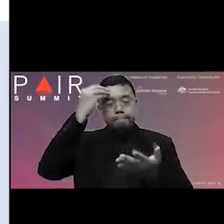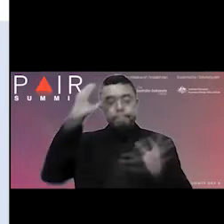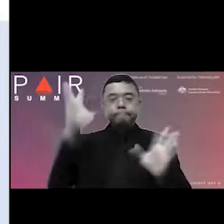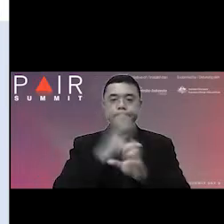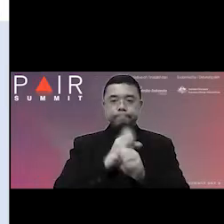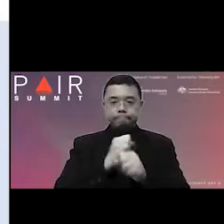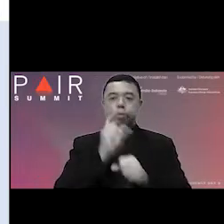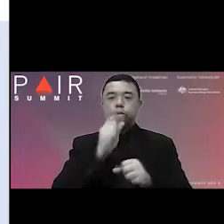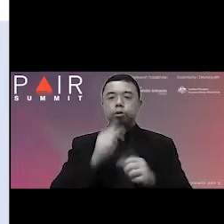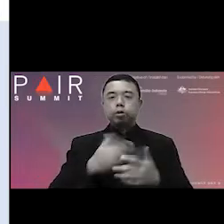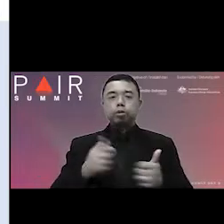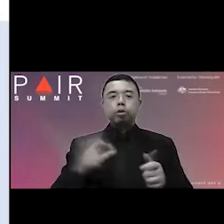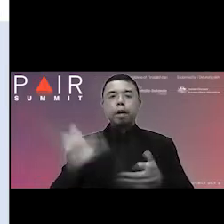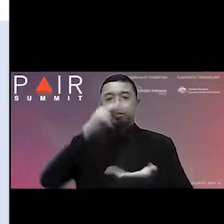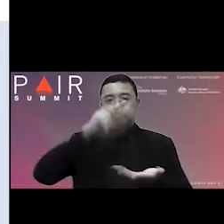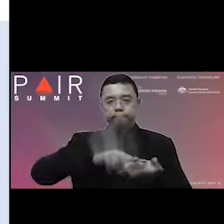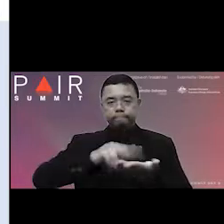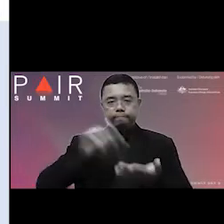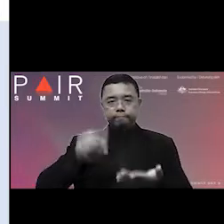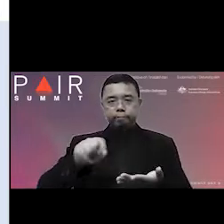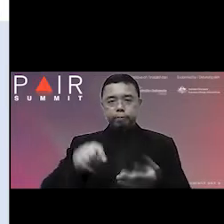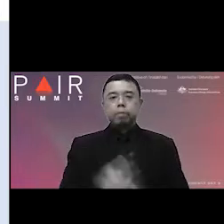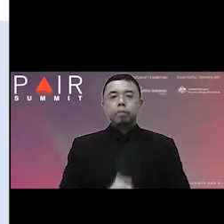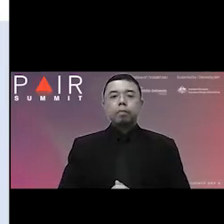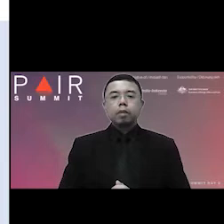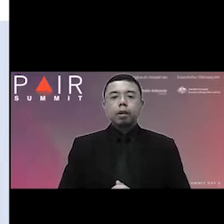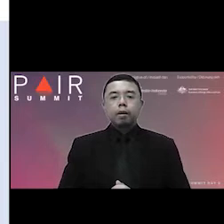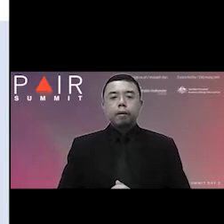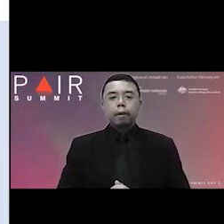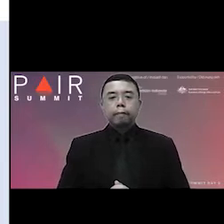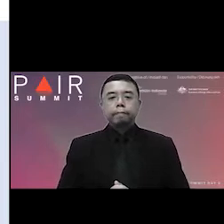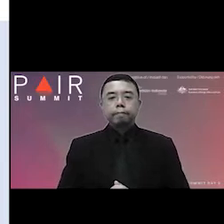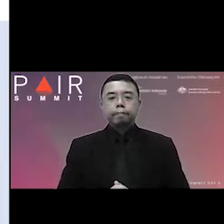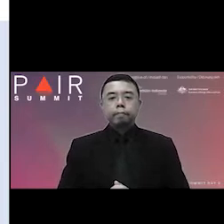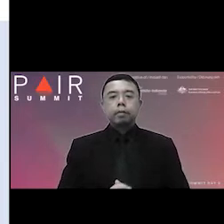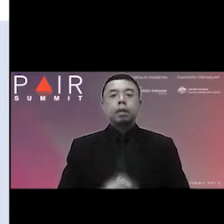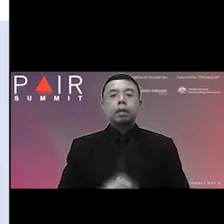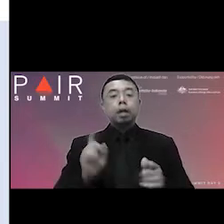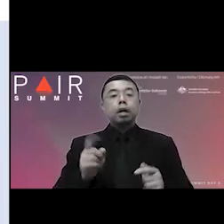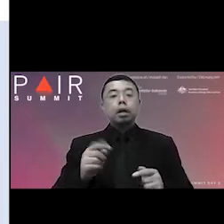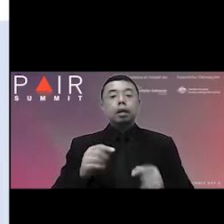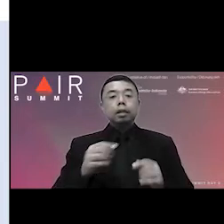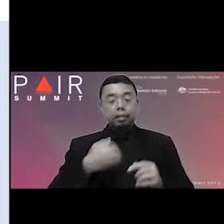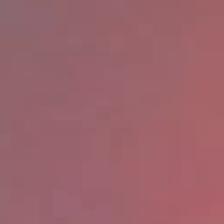So I will leave the rest to Safira to explain the details of our project.